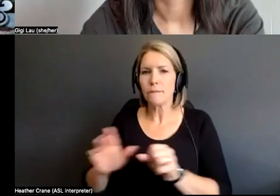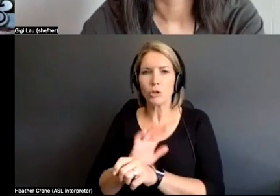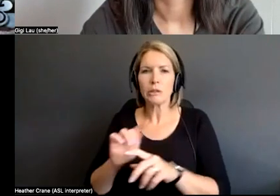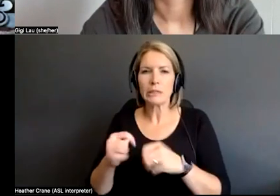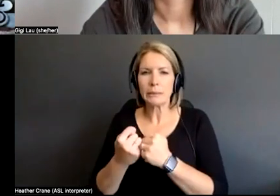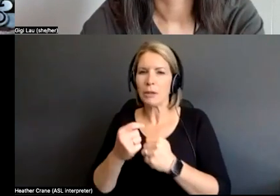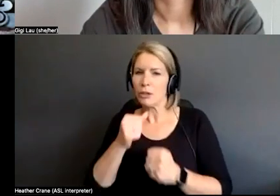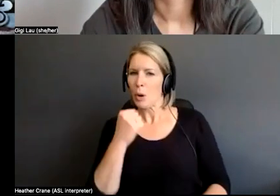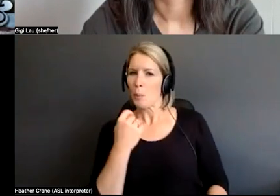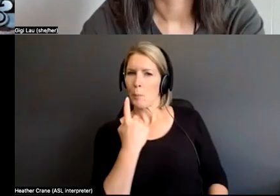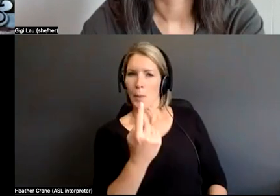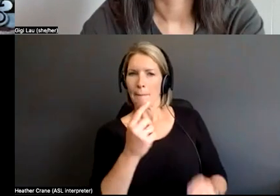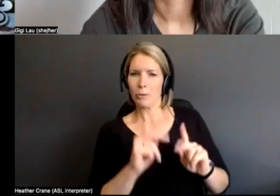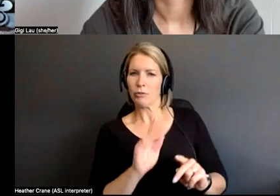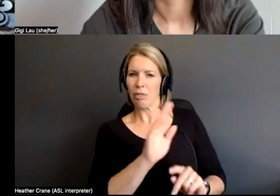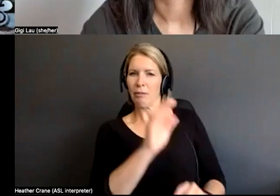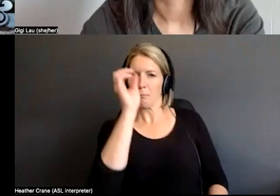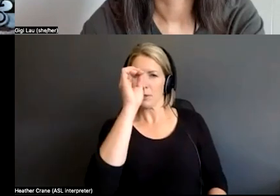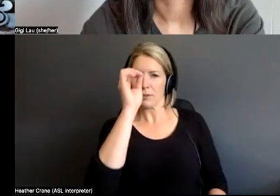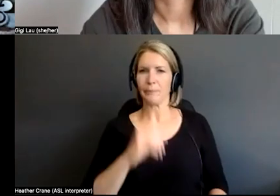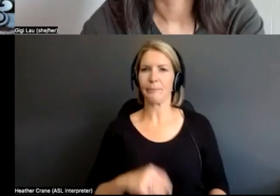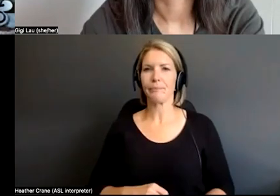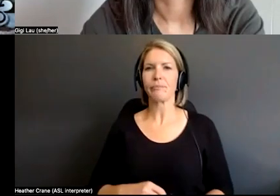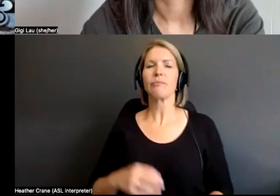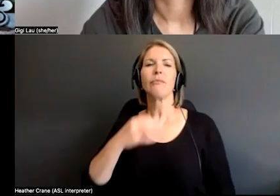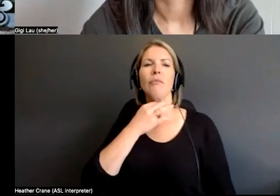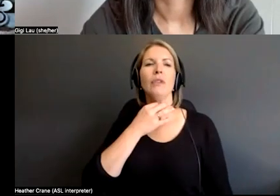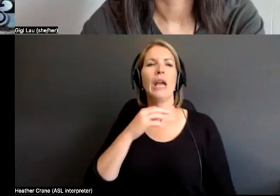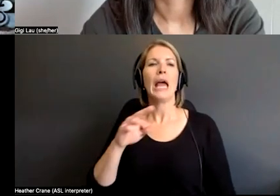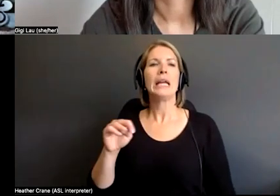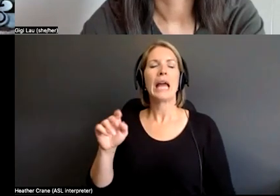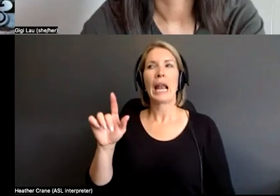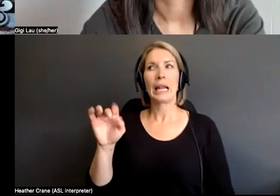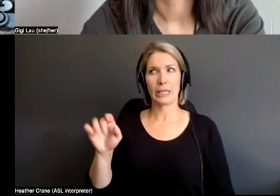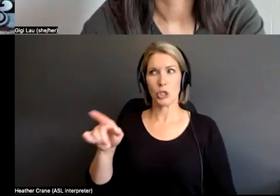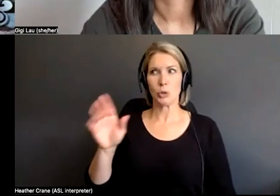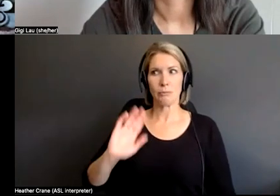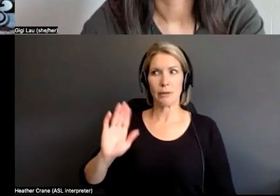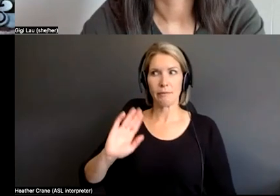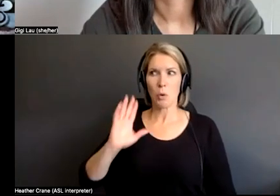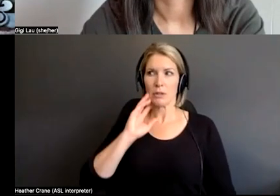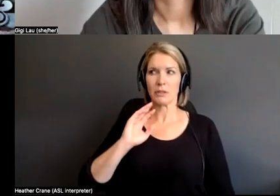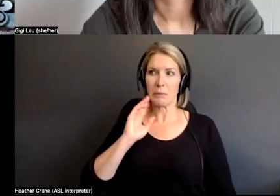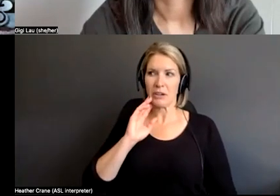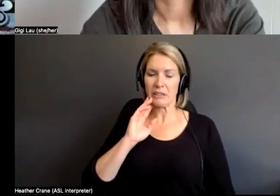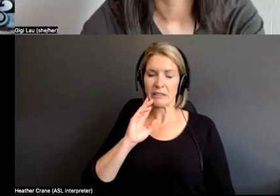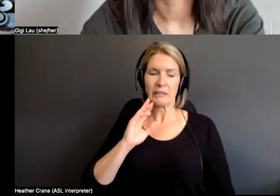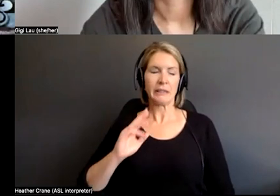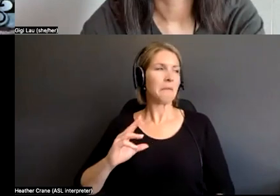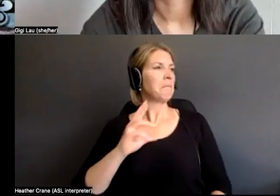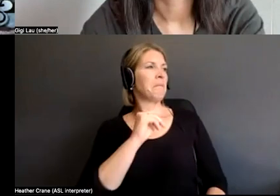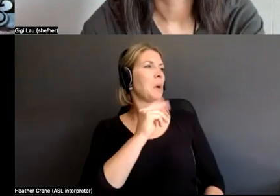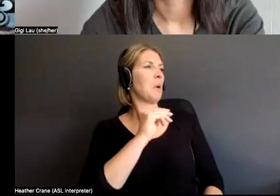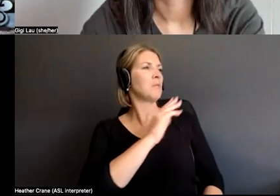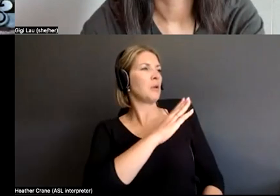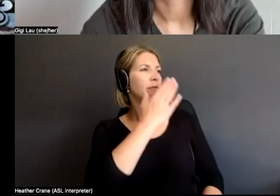changed. Natalie, what about you? Have you received a pushback from your clients as to you know, covers that they say will not